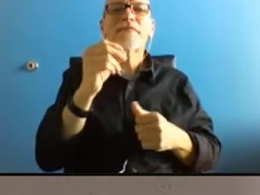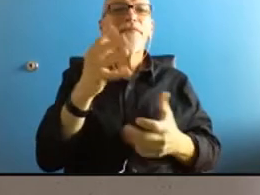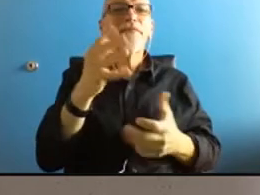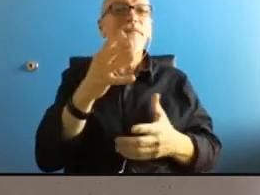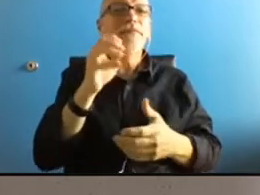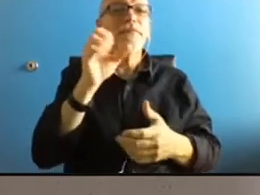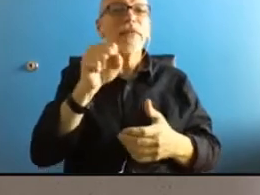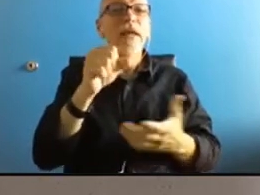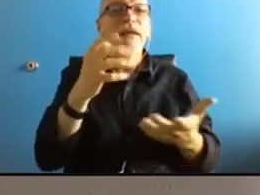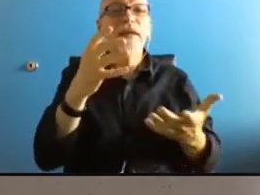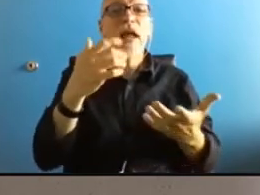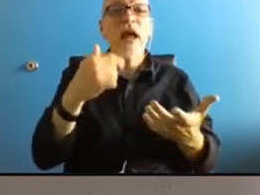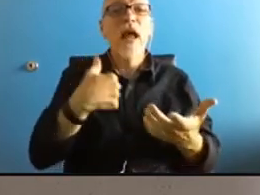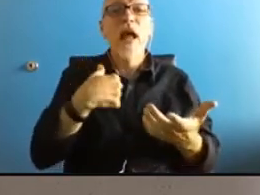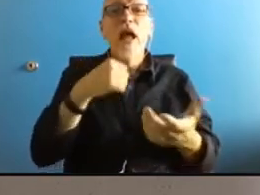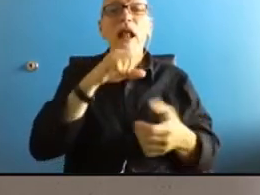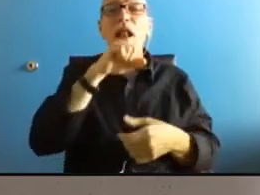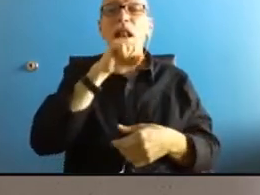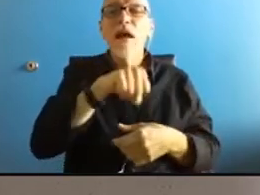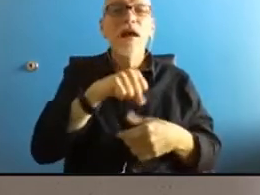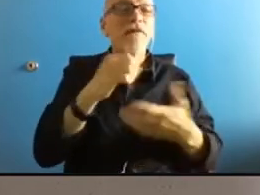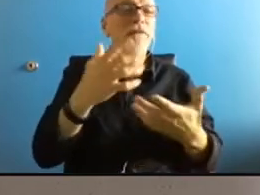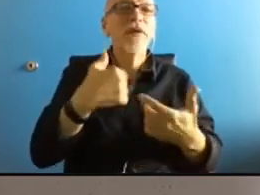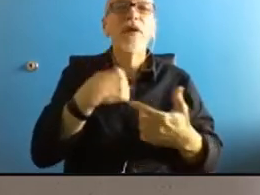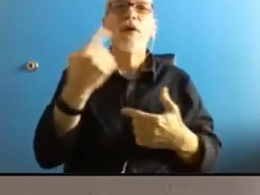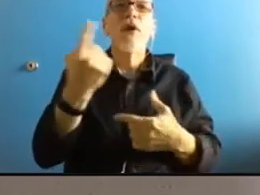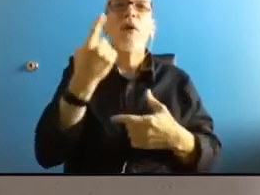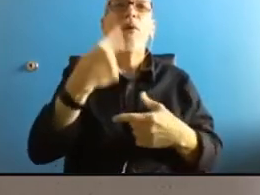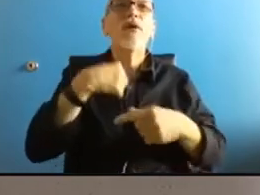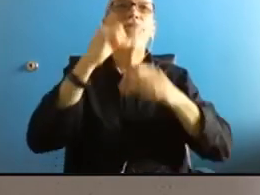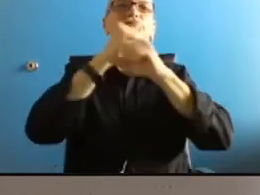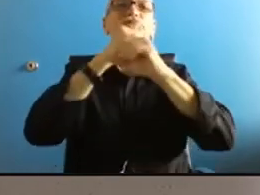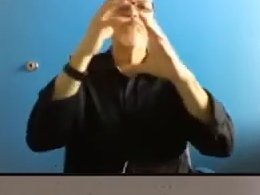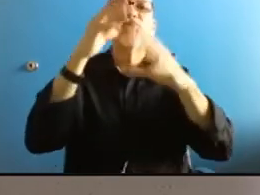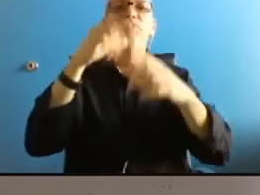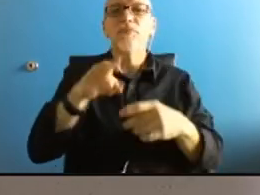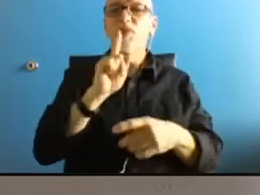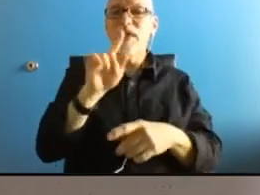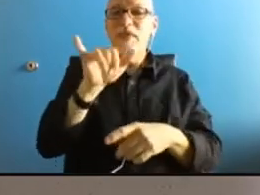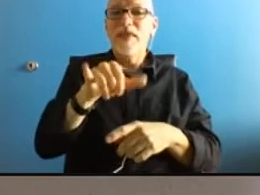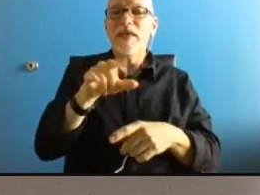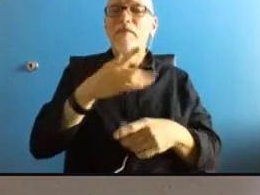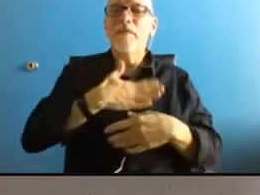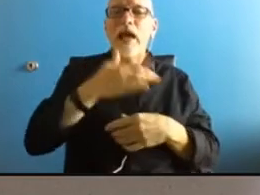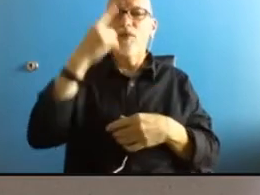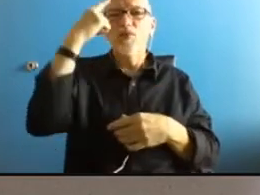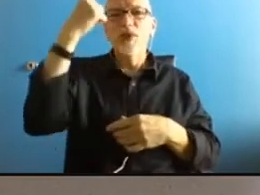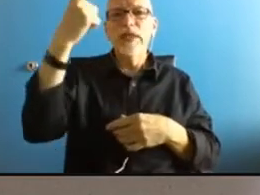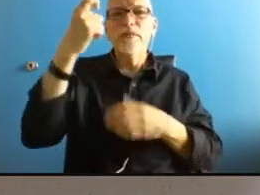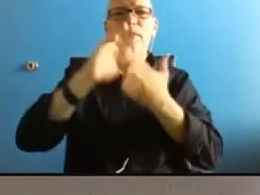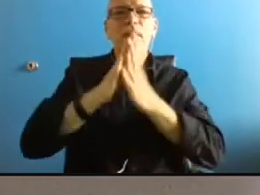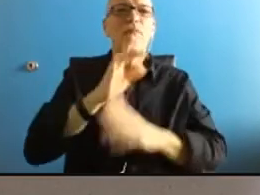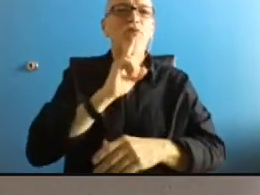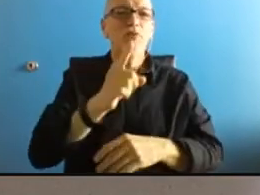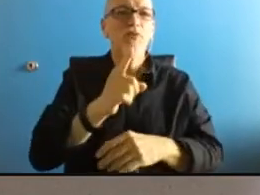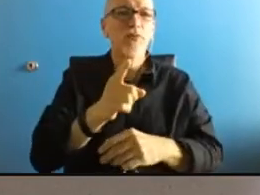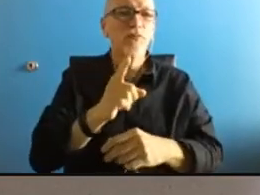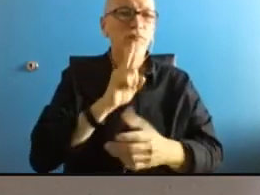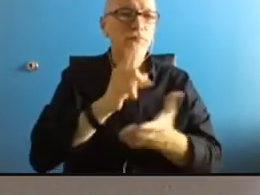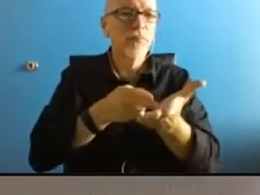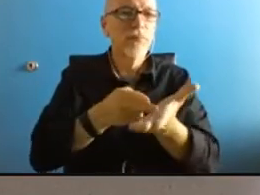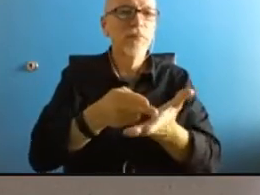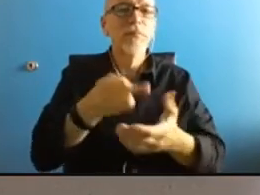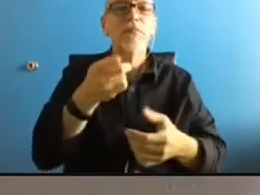what I loved about it, what I always visualized, this is actually a dream of mine coming true because,